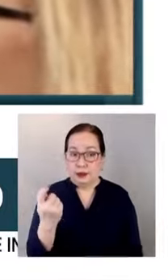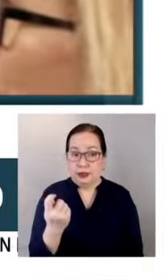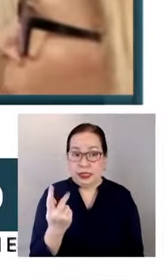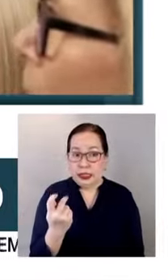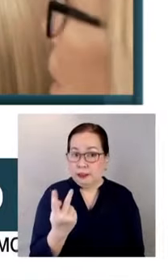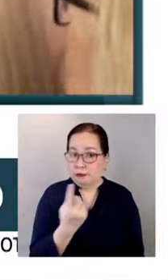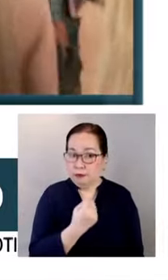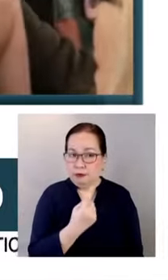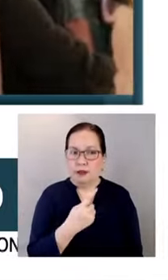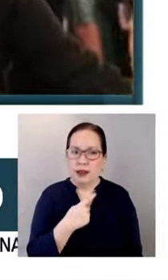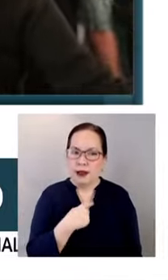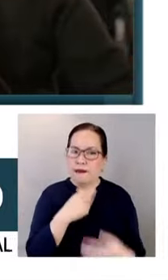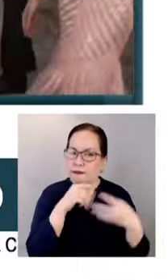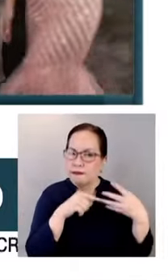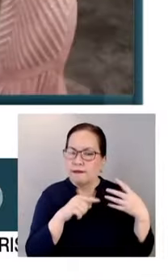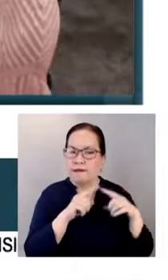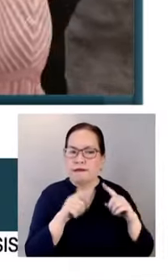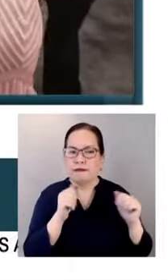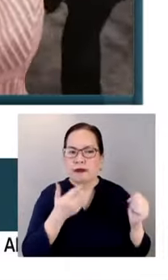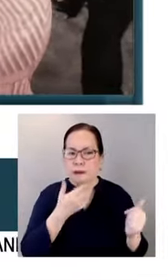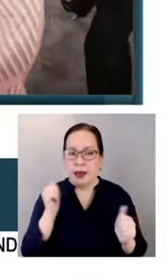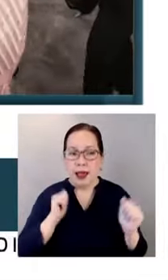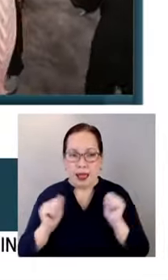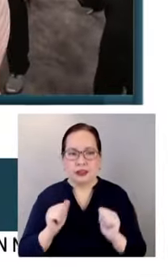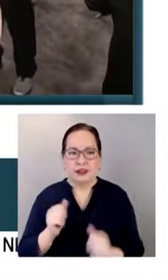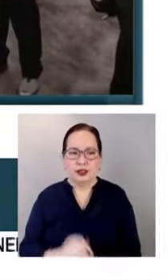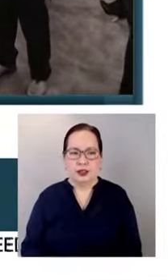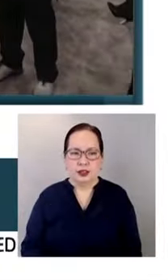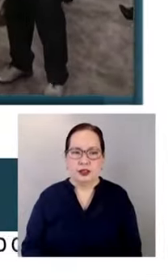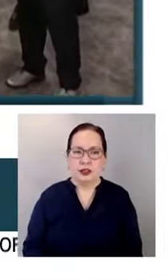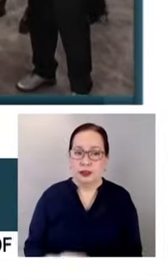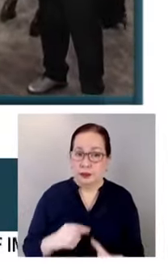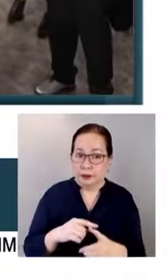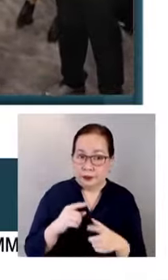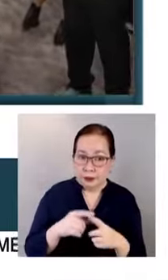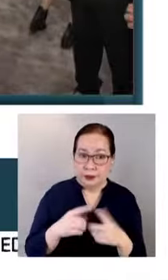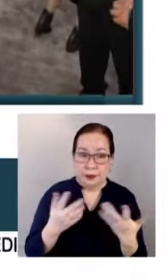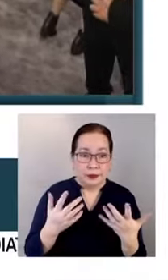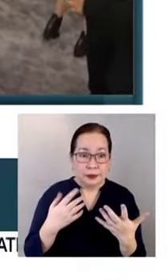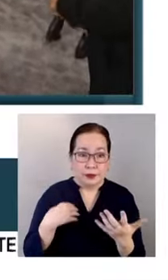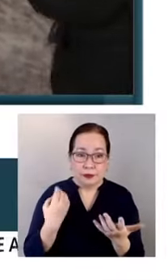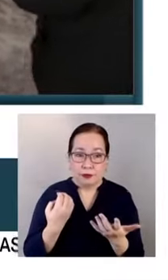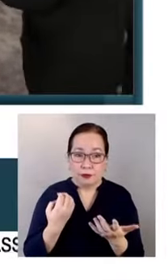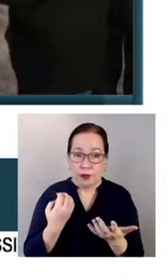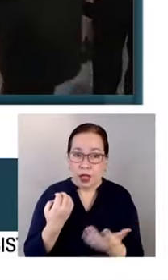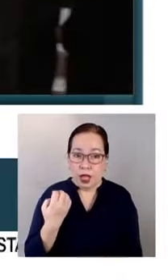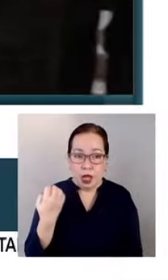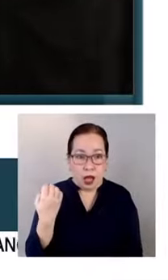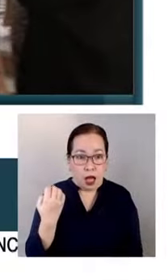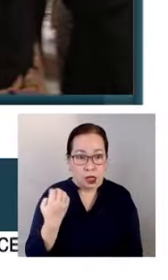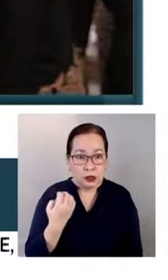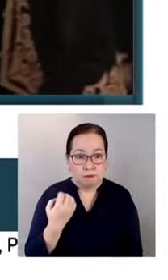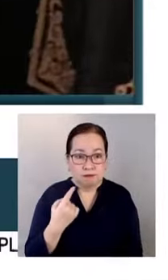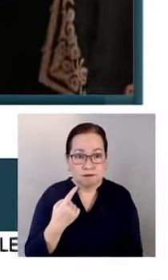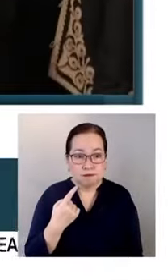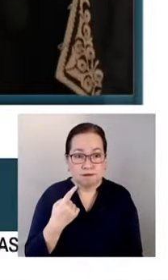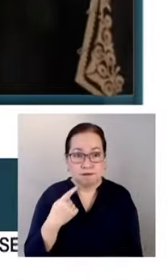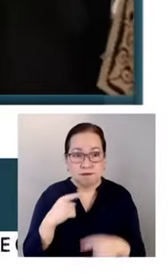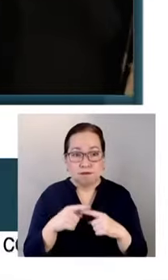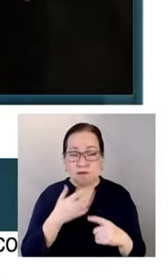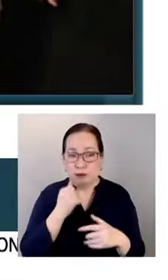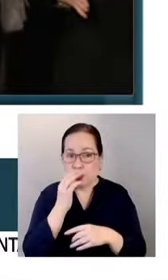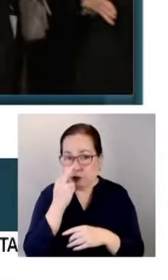Brunson took home their respective Best Actress categories. Abbott Elementary, which stars Brunson, was the Best Musical or Comedy Show, while